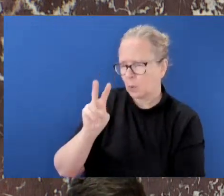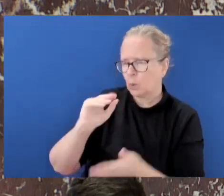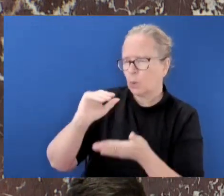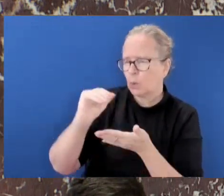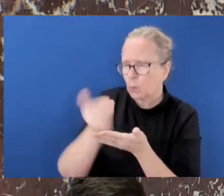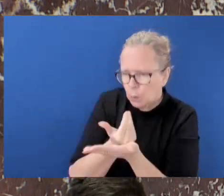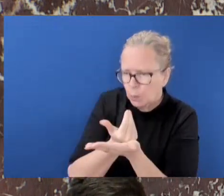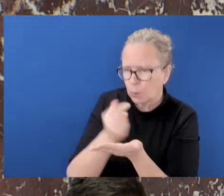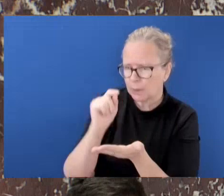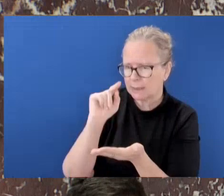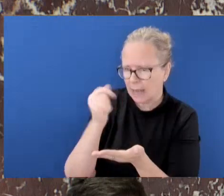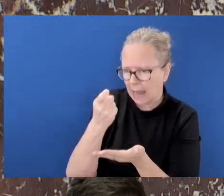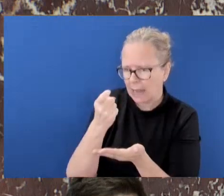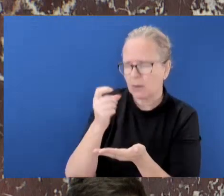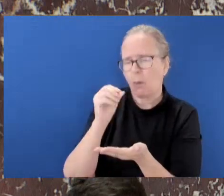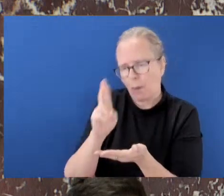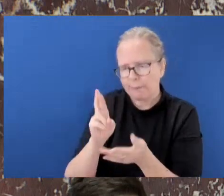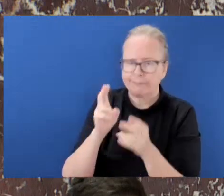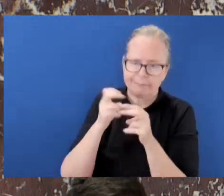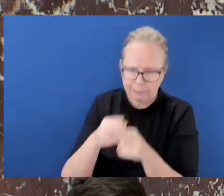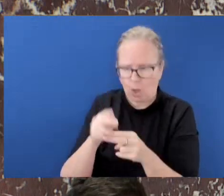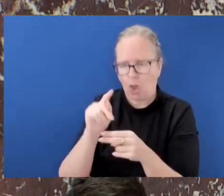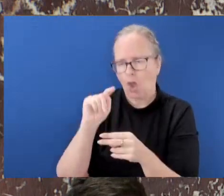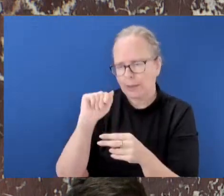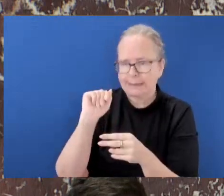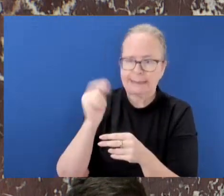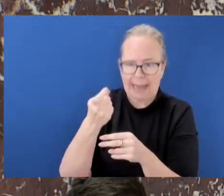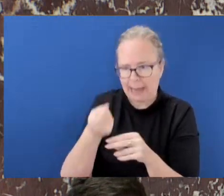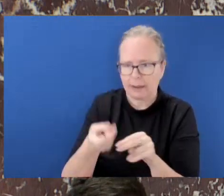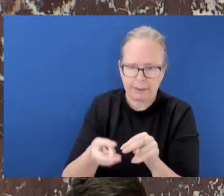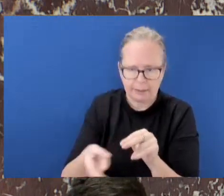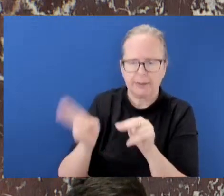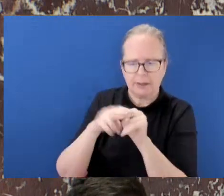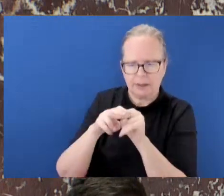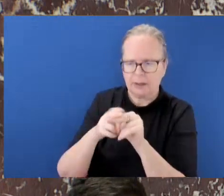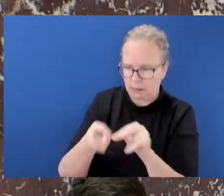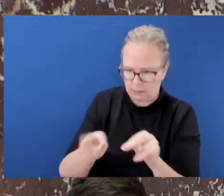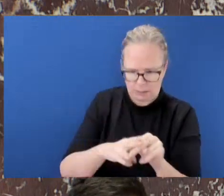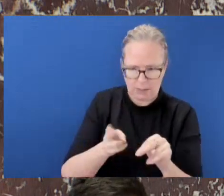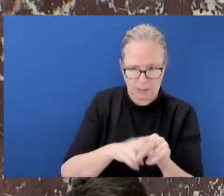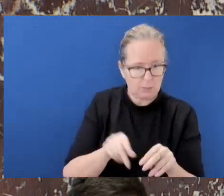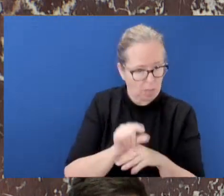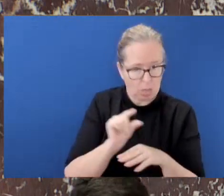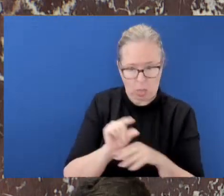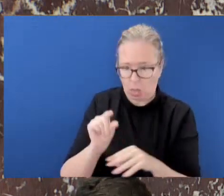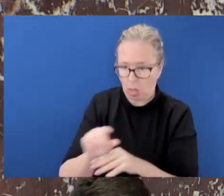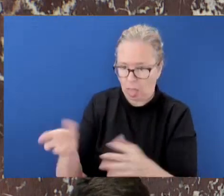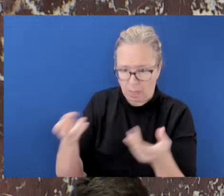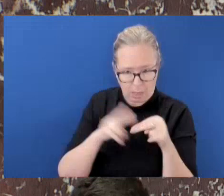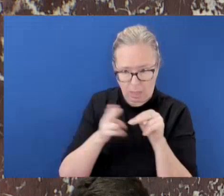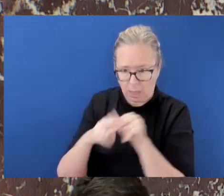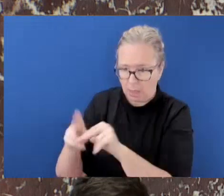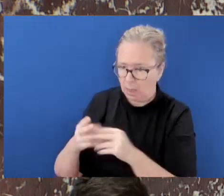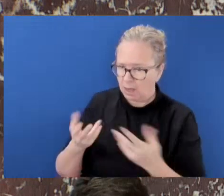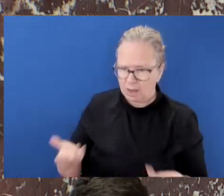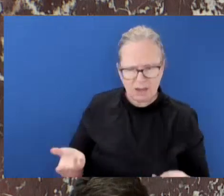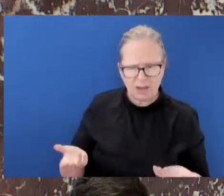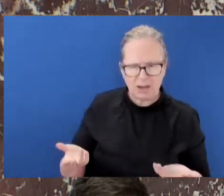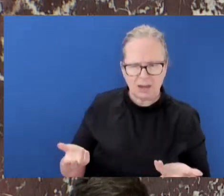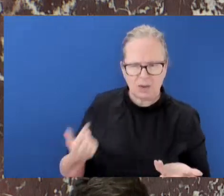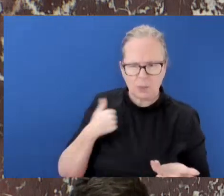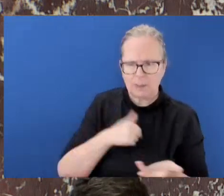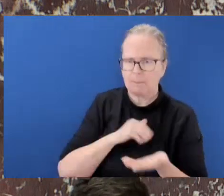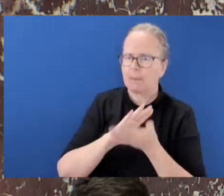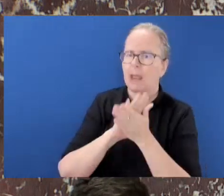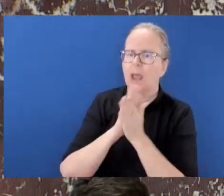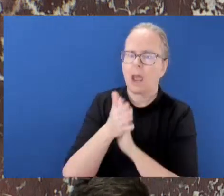Netflix tax and higher gas taxes. Under their watch, we've become the most unaffordable place in the country, with the